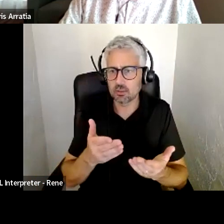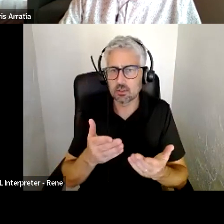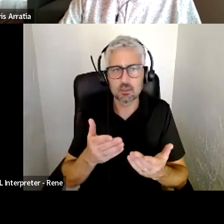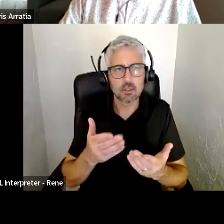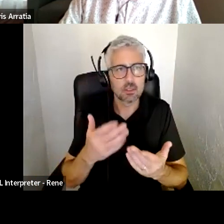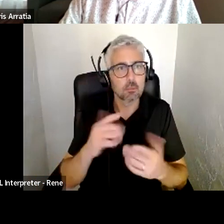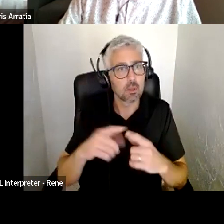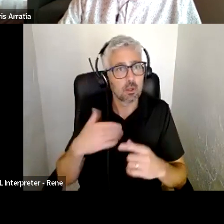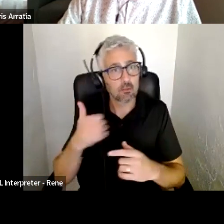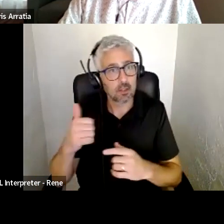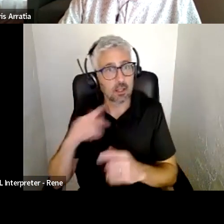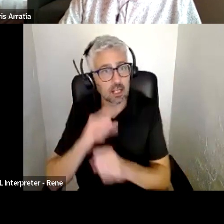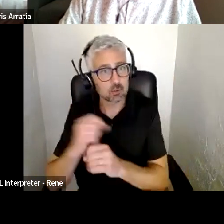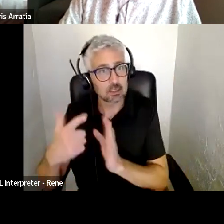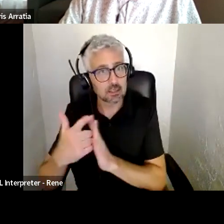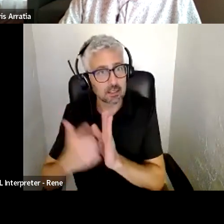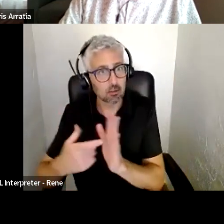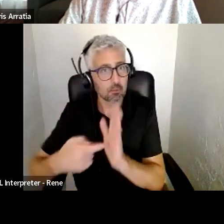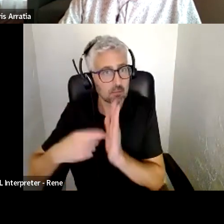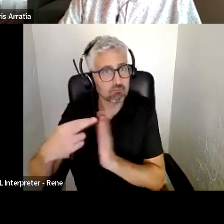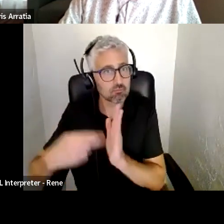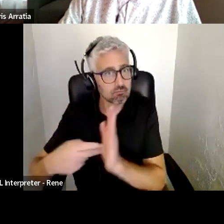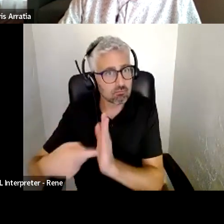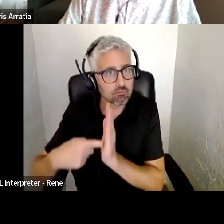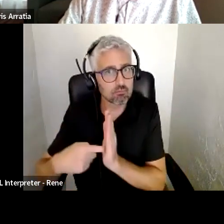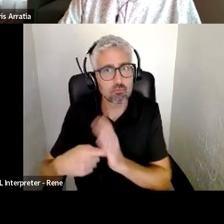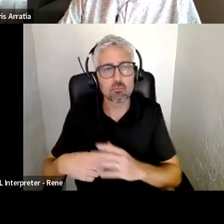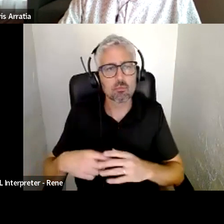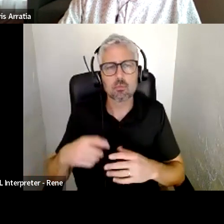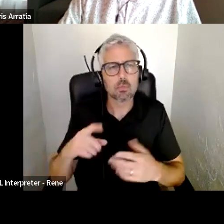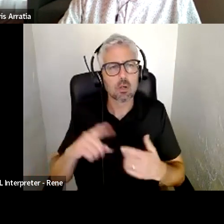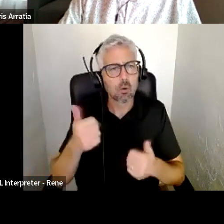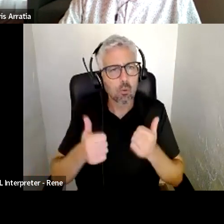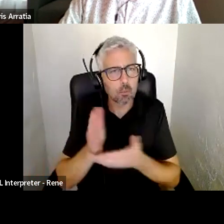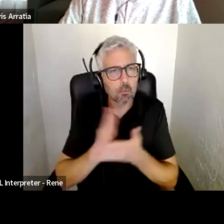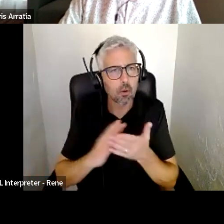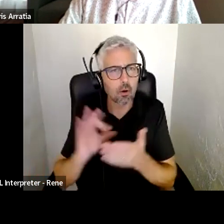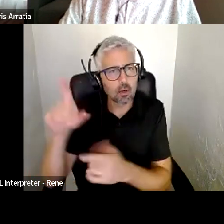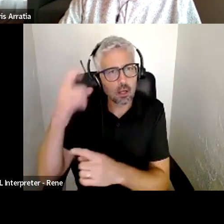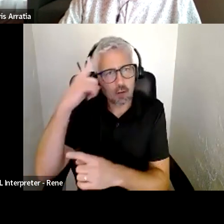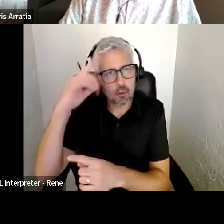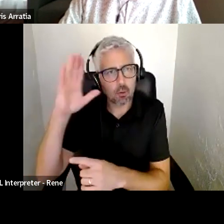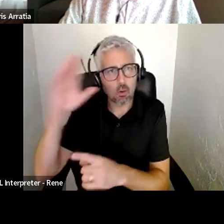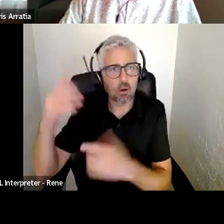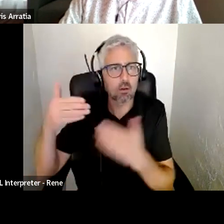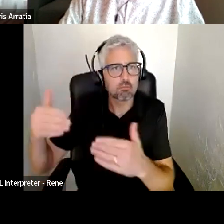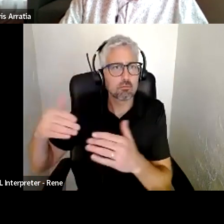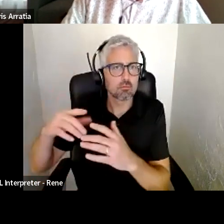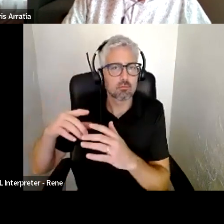kind of regulatory mandates? If you have any idea, like, which sections of governments will go first in implementing the